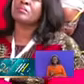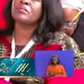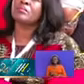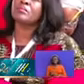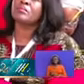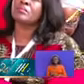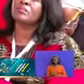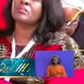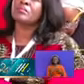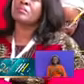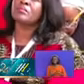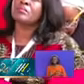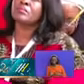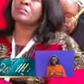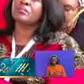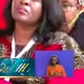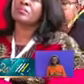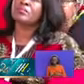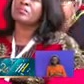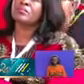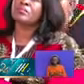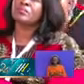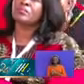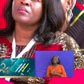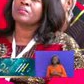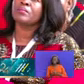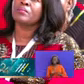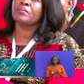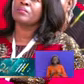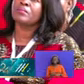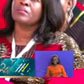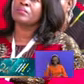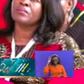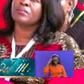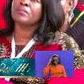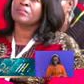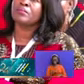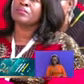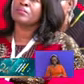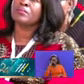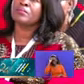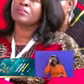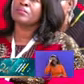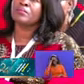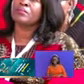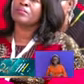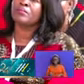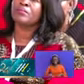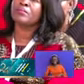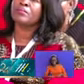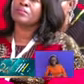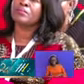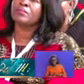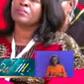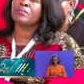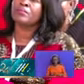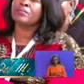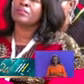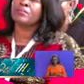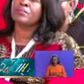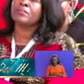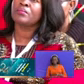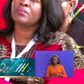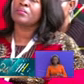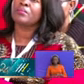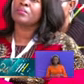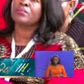Virgin says the wise and the foolish got tired the wise virgin represented the church even the